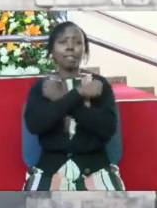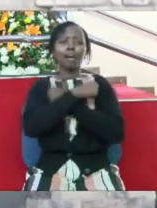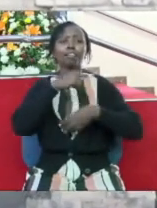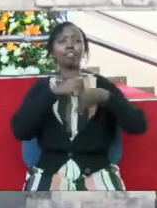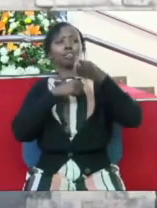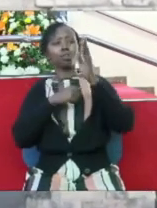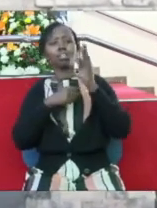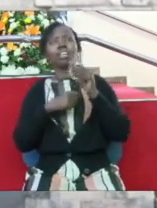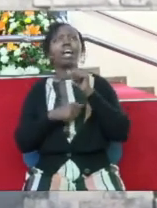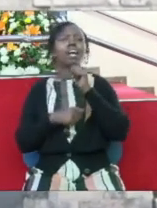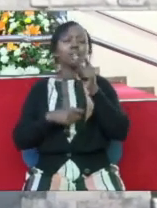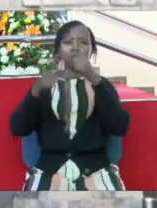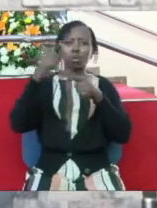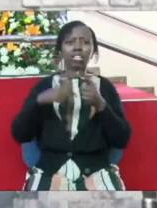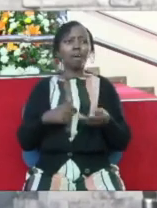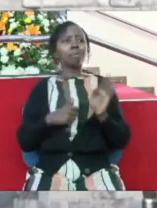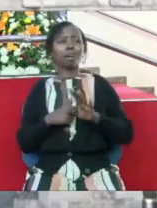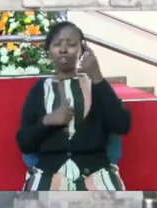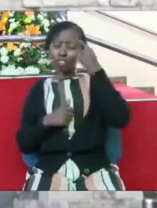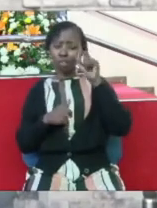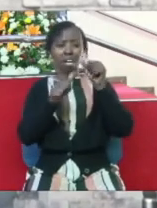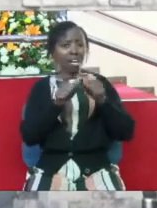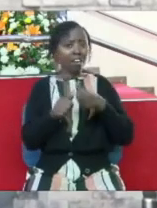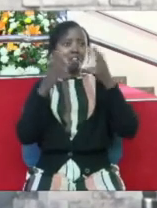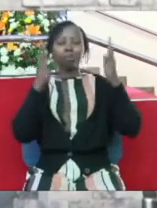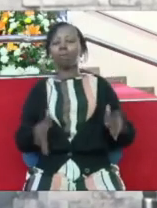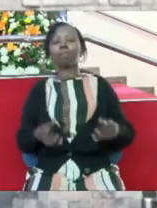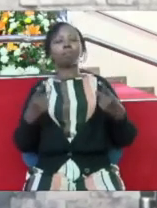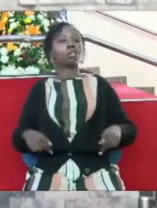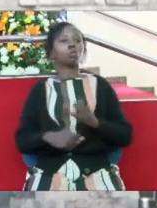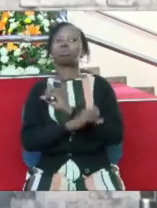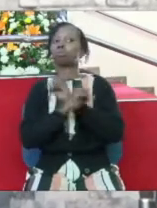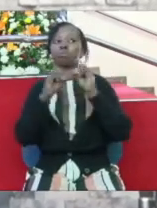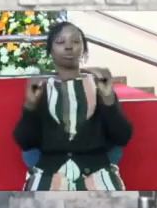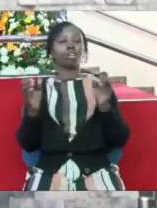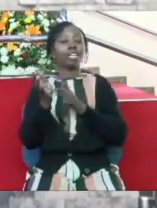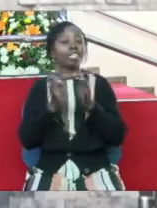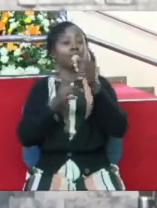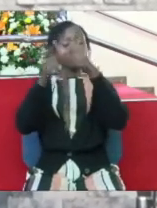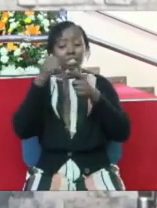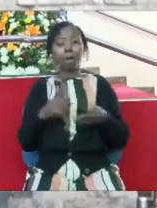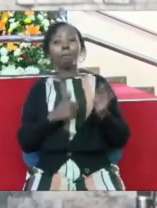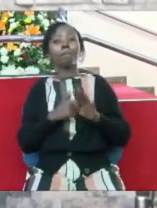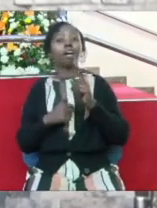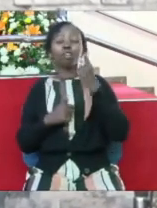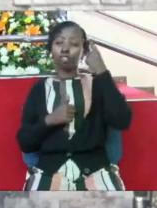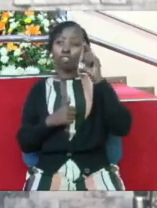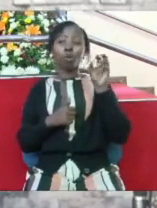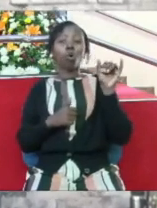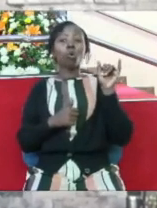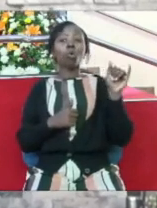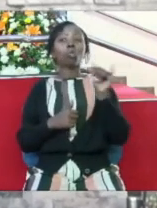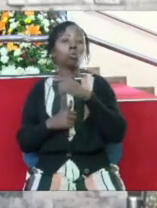naye. And he's not coming back for everyone. Na hakuji kwa kila mmoja. He is coming back for those who have received him as Lord and Savior of